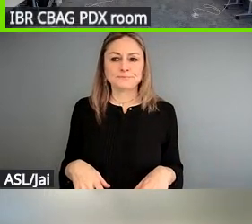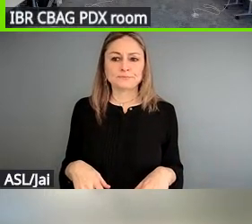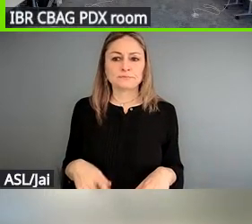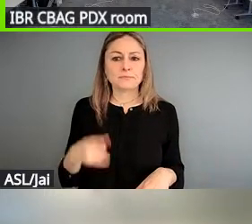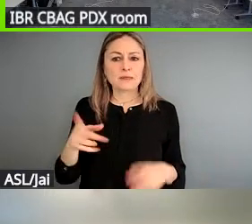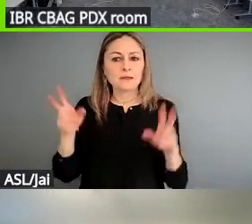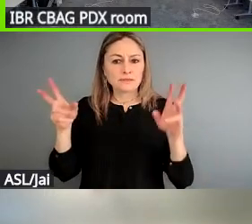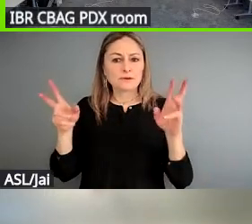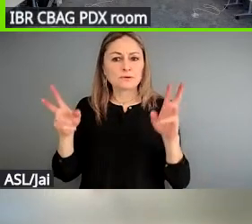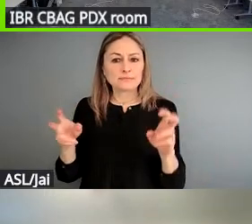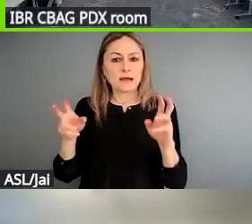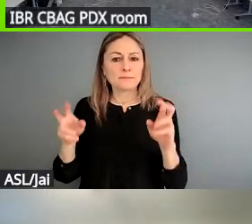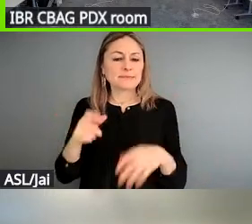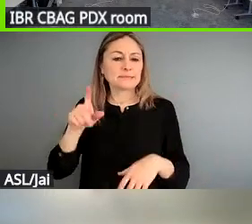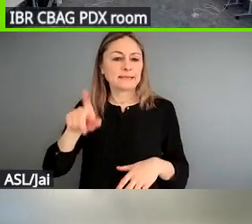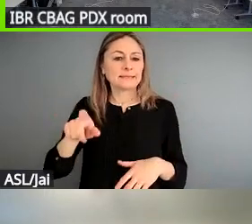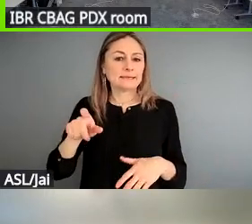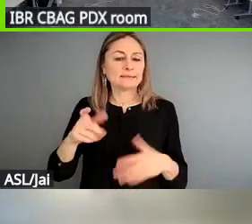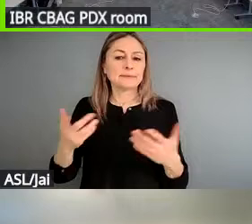topics that need to be